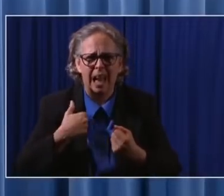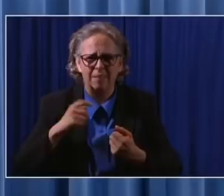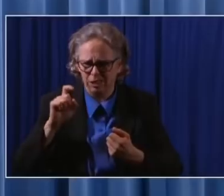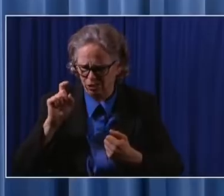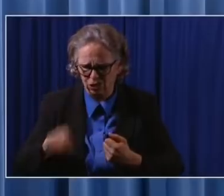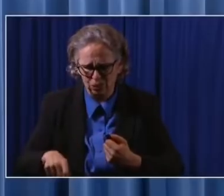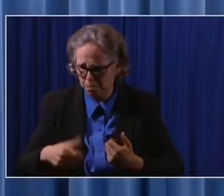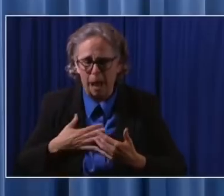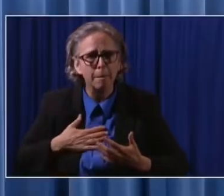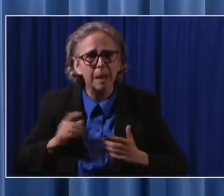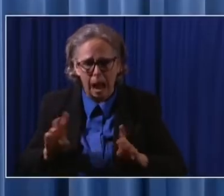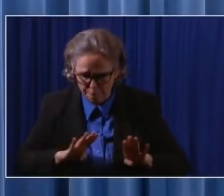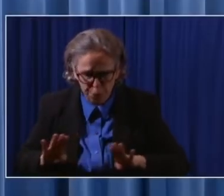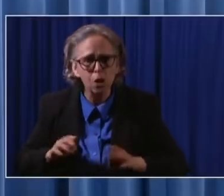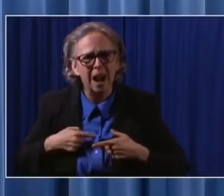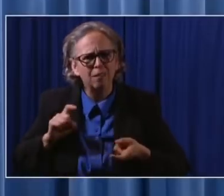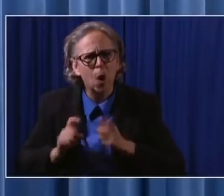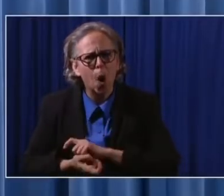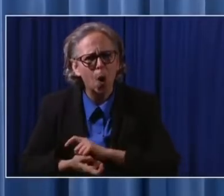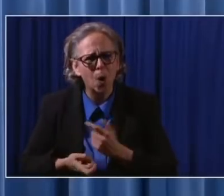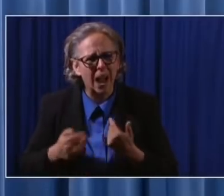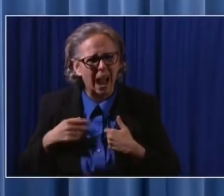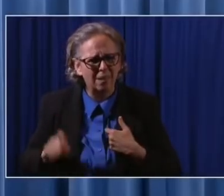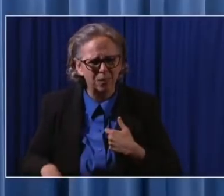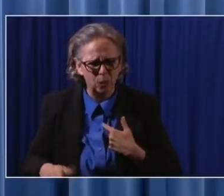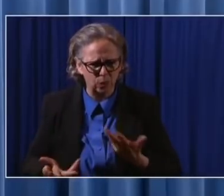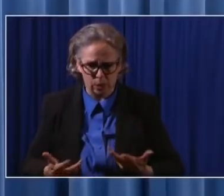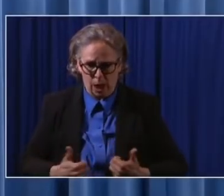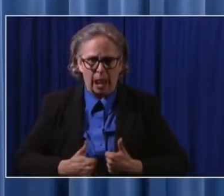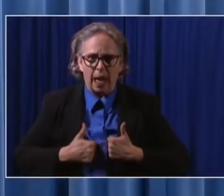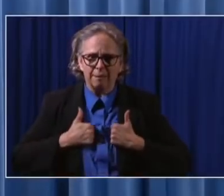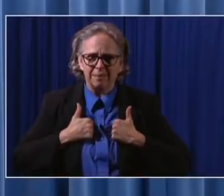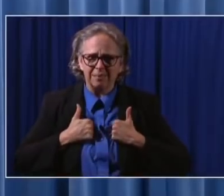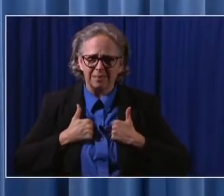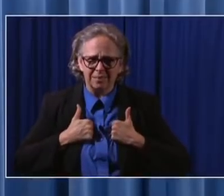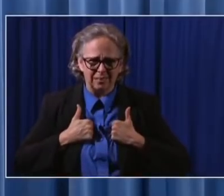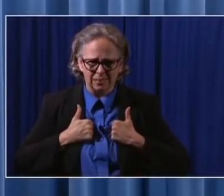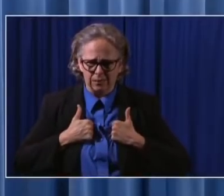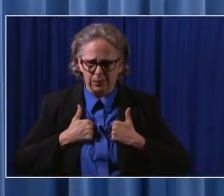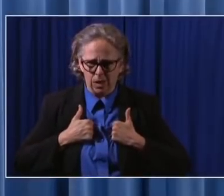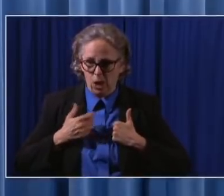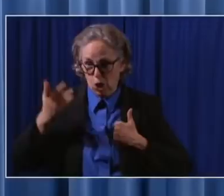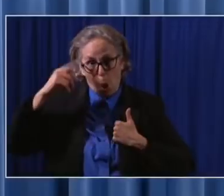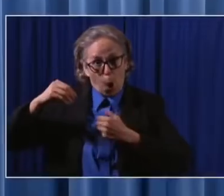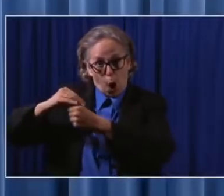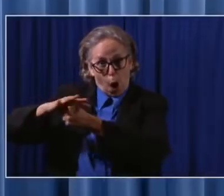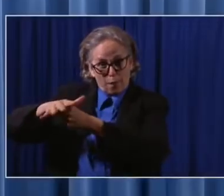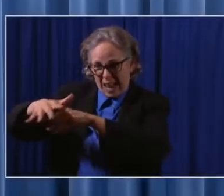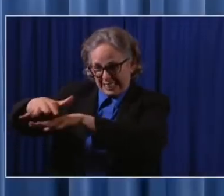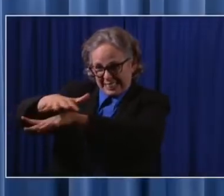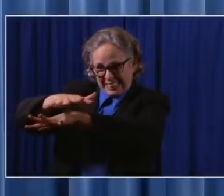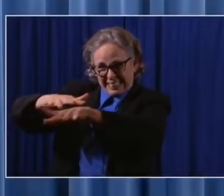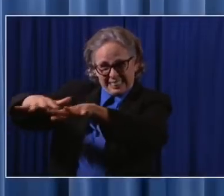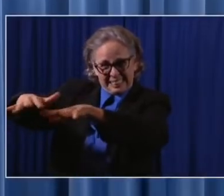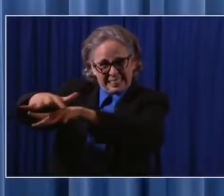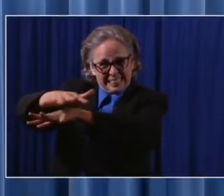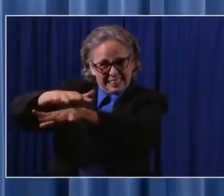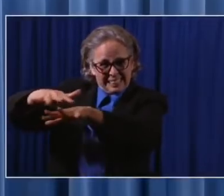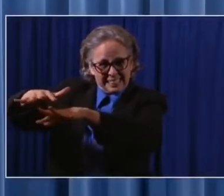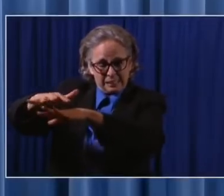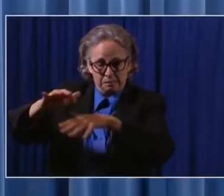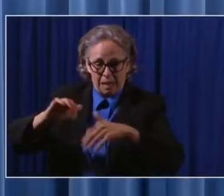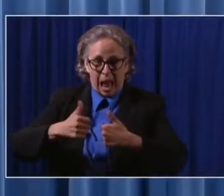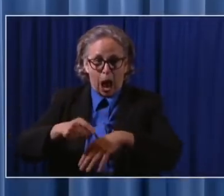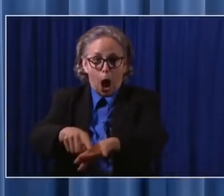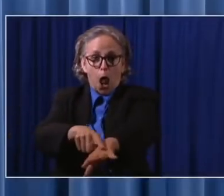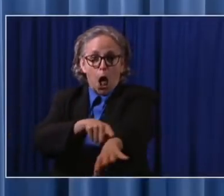have to live with this virus. We don't know how long we're going to have to live with it. We're going to have to live with it for a while. And